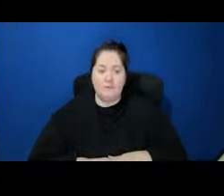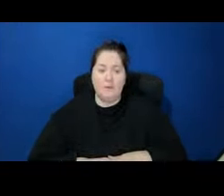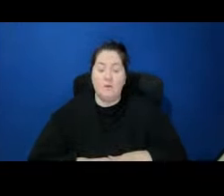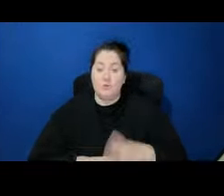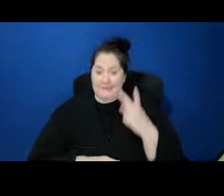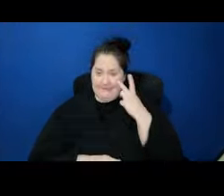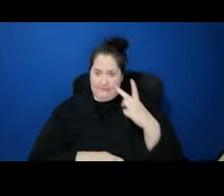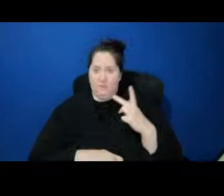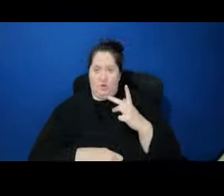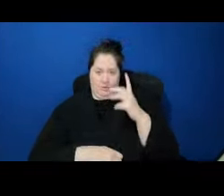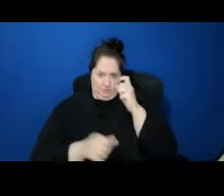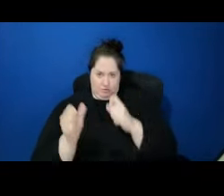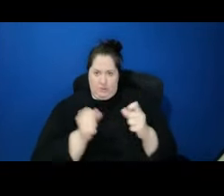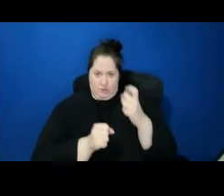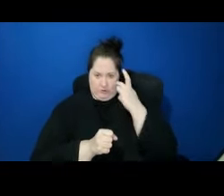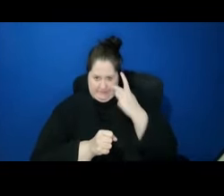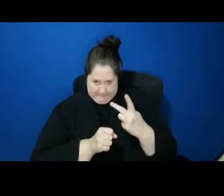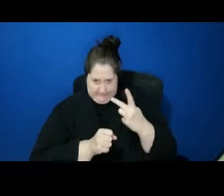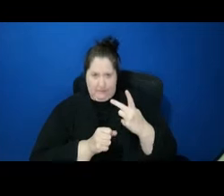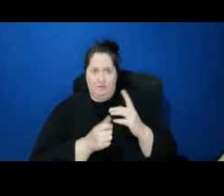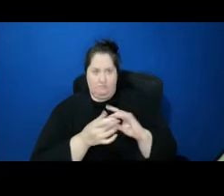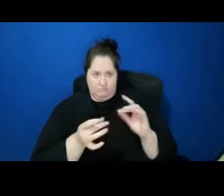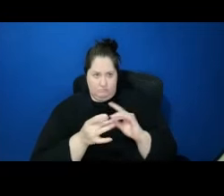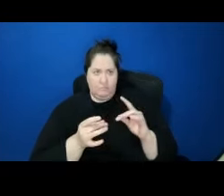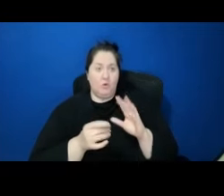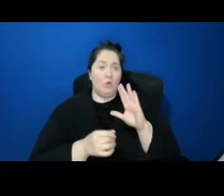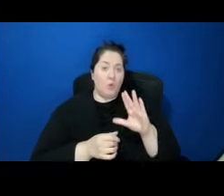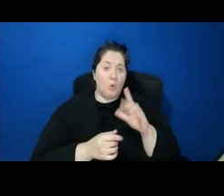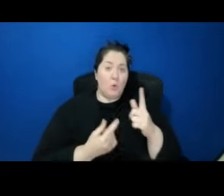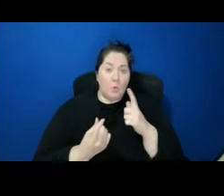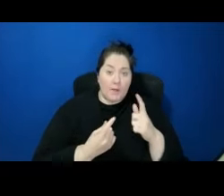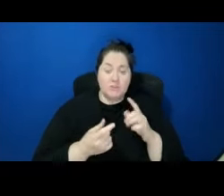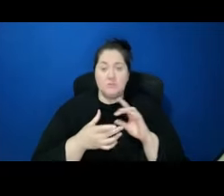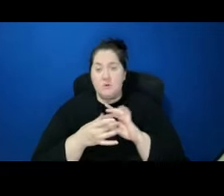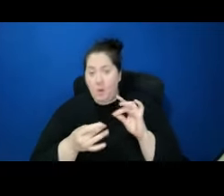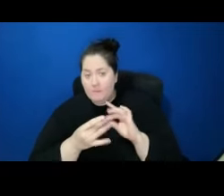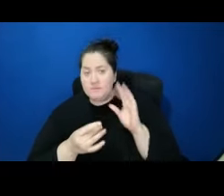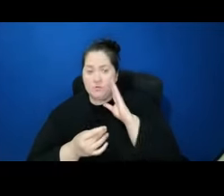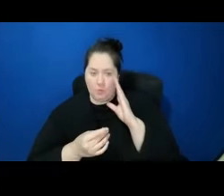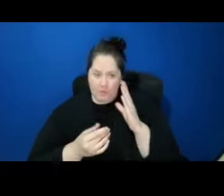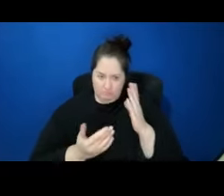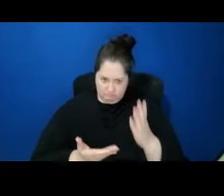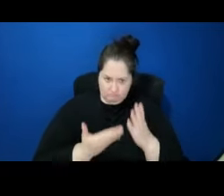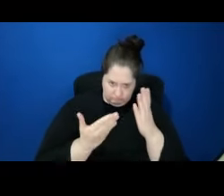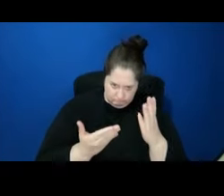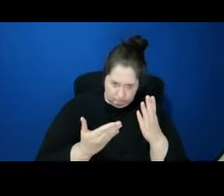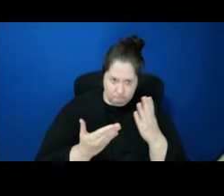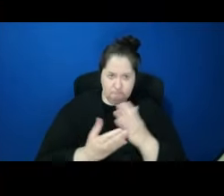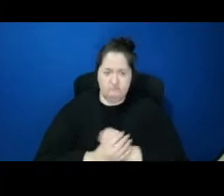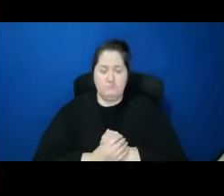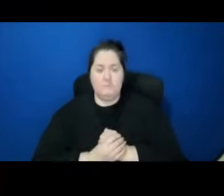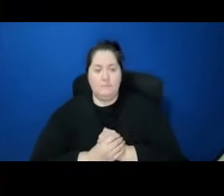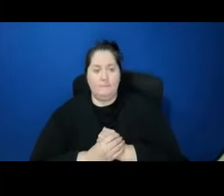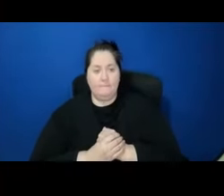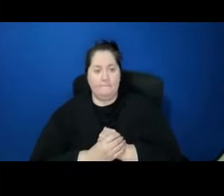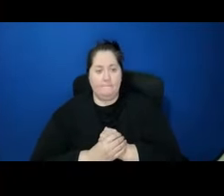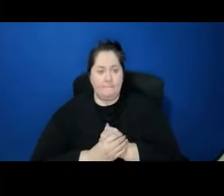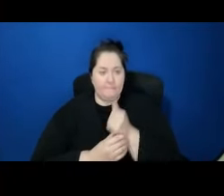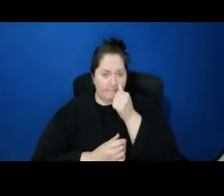tonight, and welcome your questions and comments as we work toward confronting our housing needs into the future.